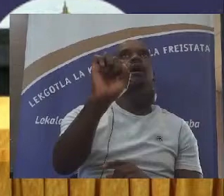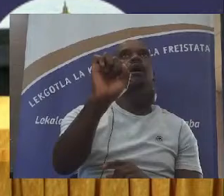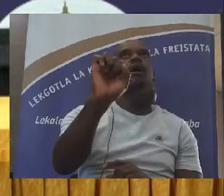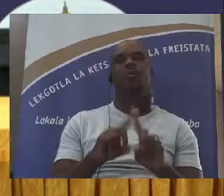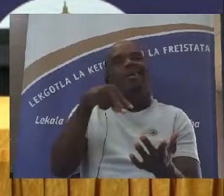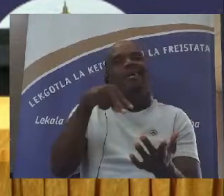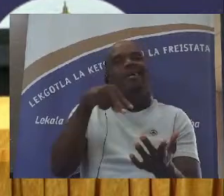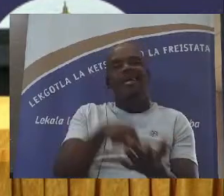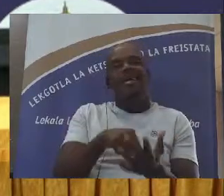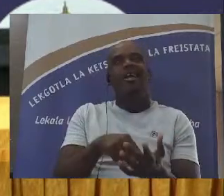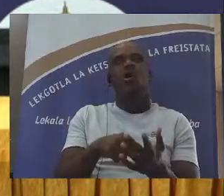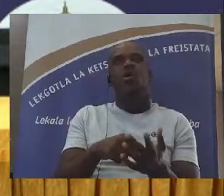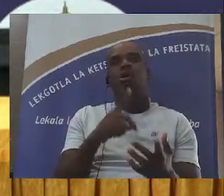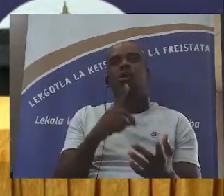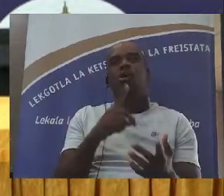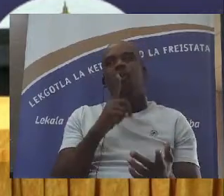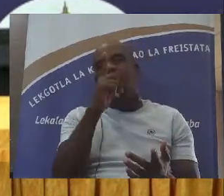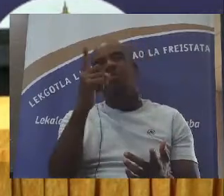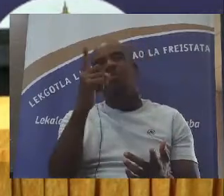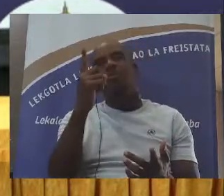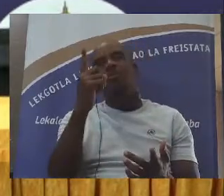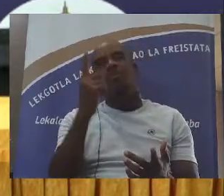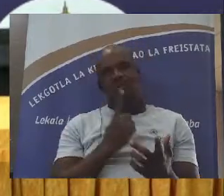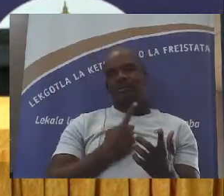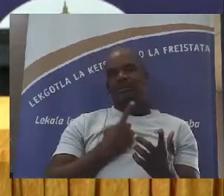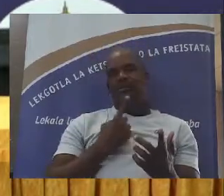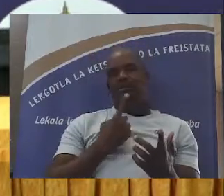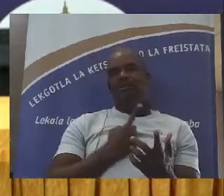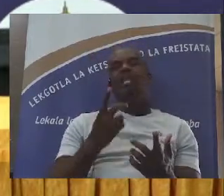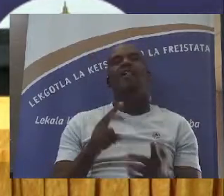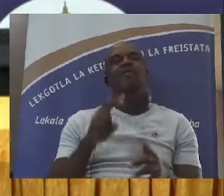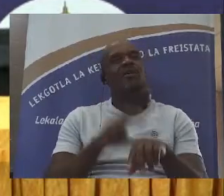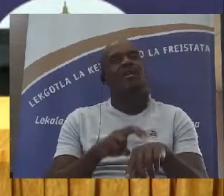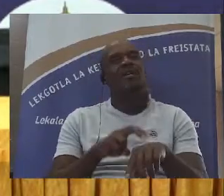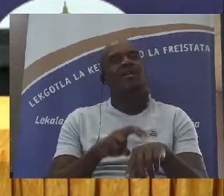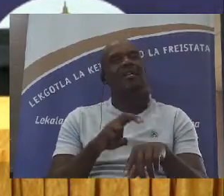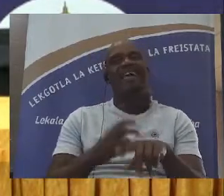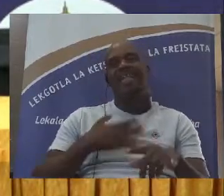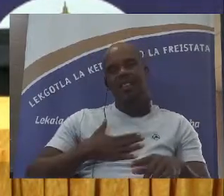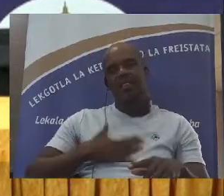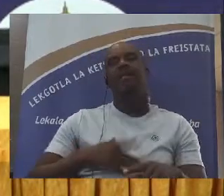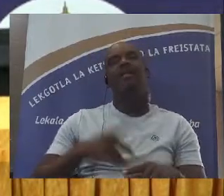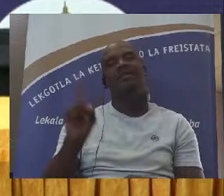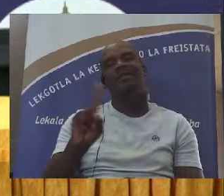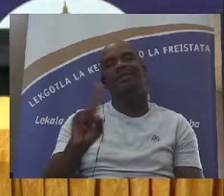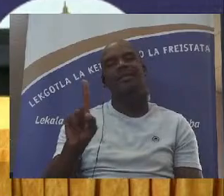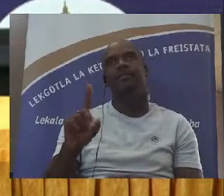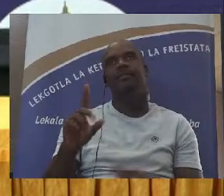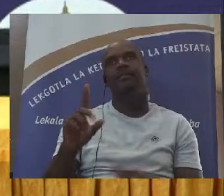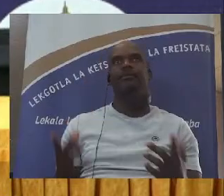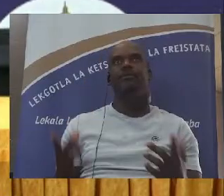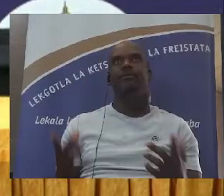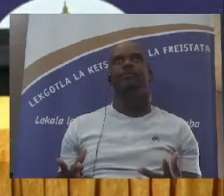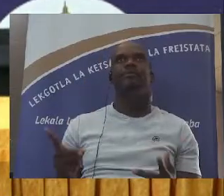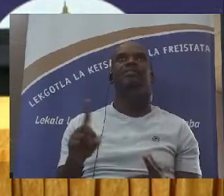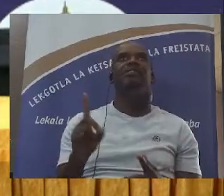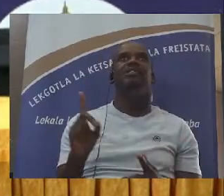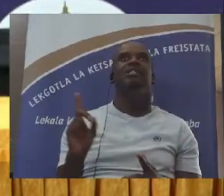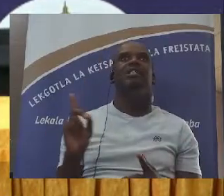stay. And I think the point that you have made, don't forget us in Oppersman's